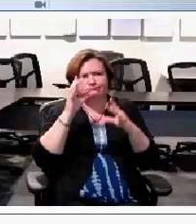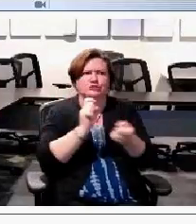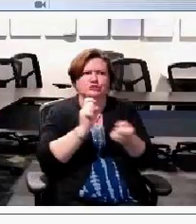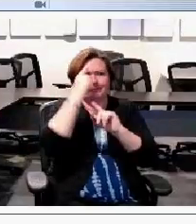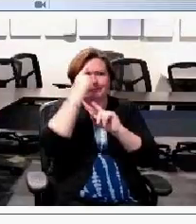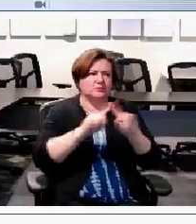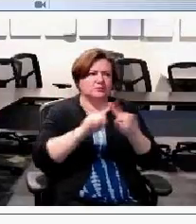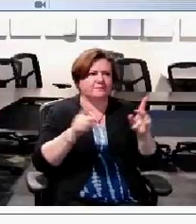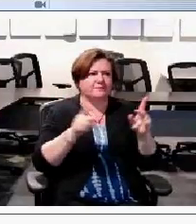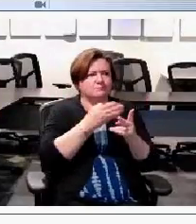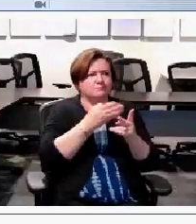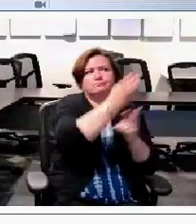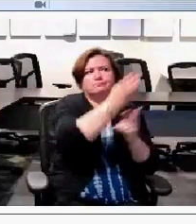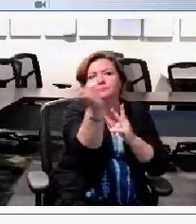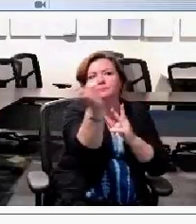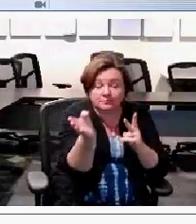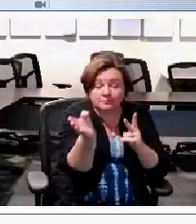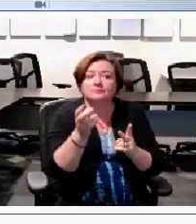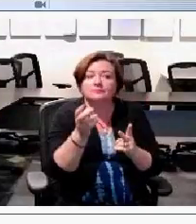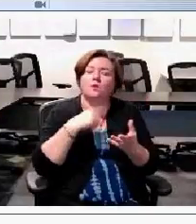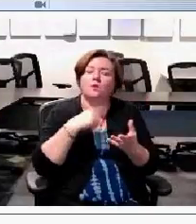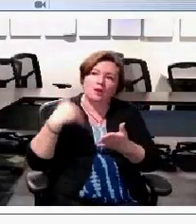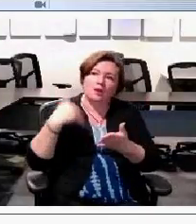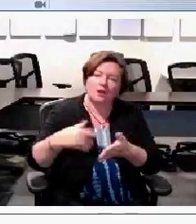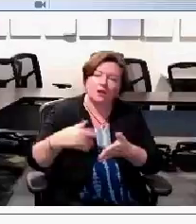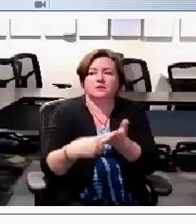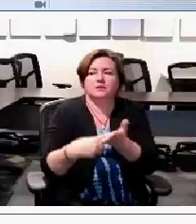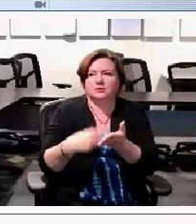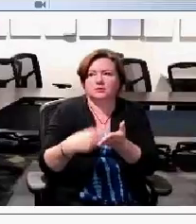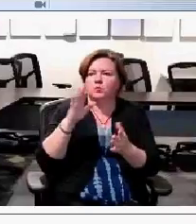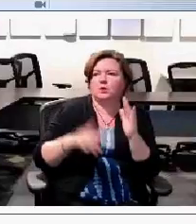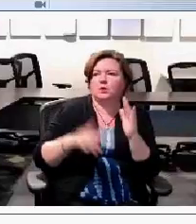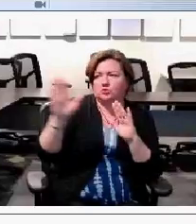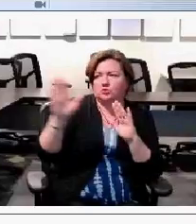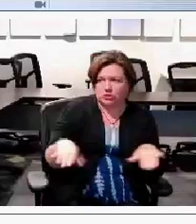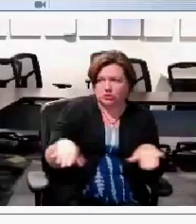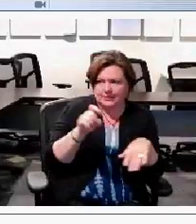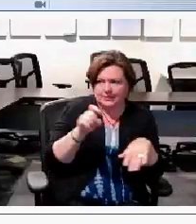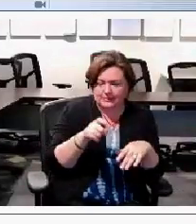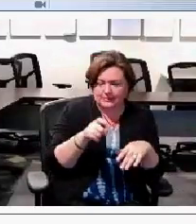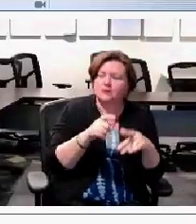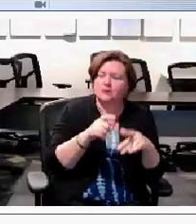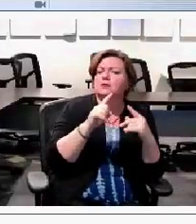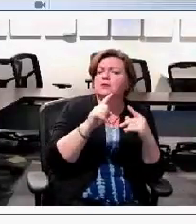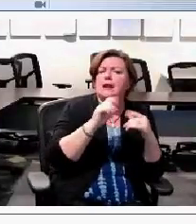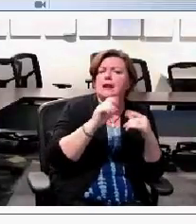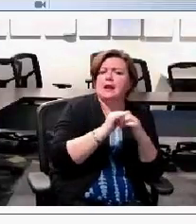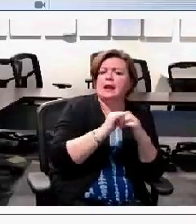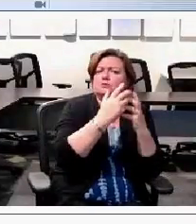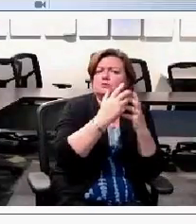have ongoing discussions about the needs of their child and what transitions need to occur.